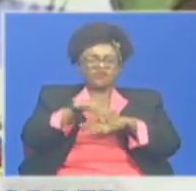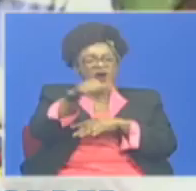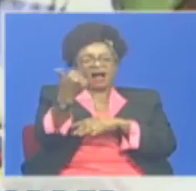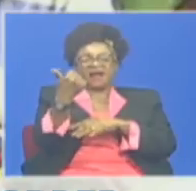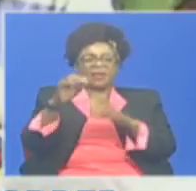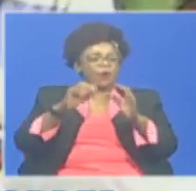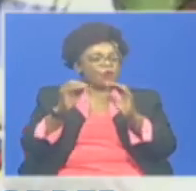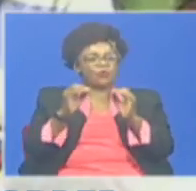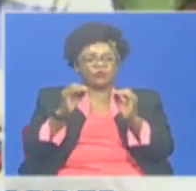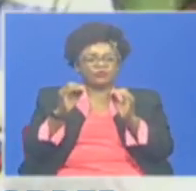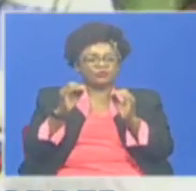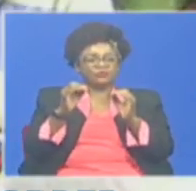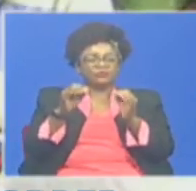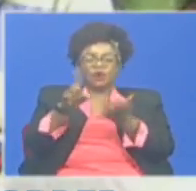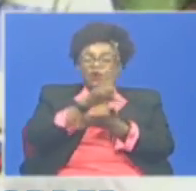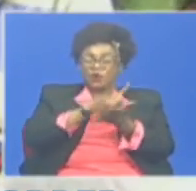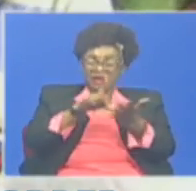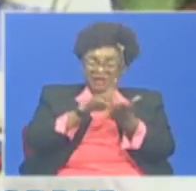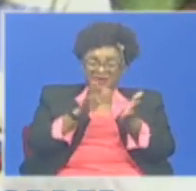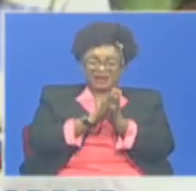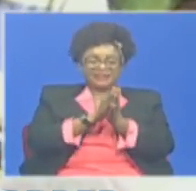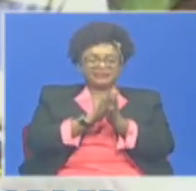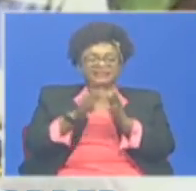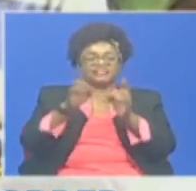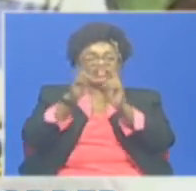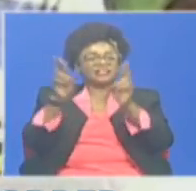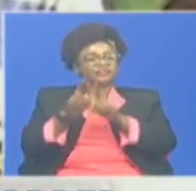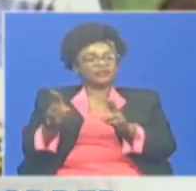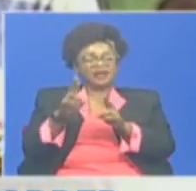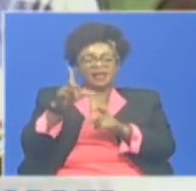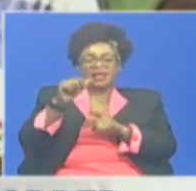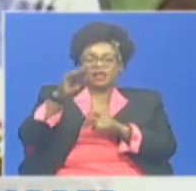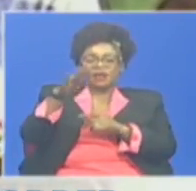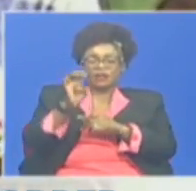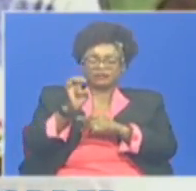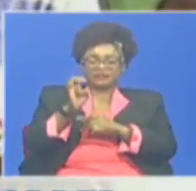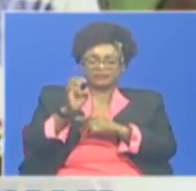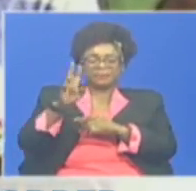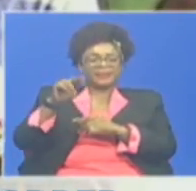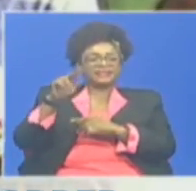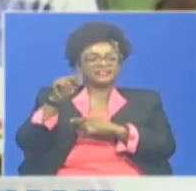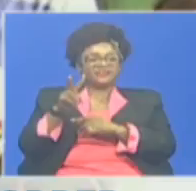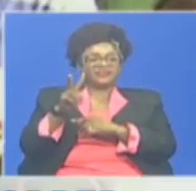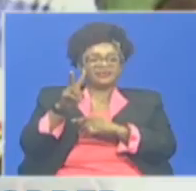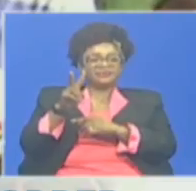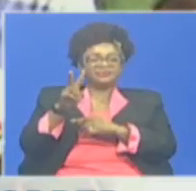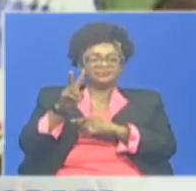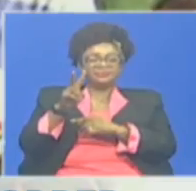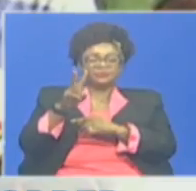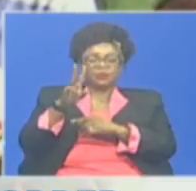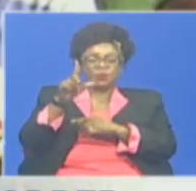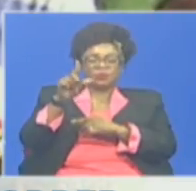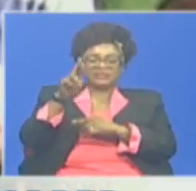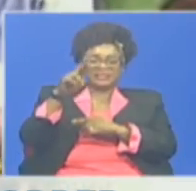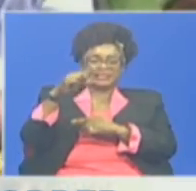couples, both locally and abroad. Lois Wangoi, NTV, in the county of Uasin